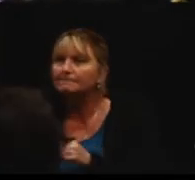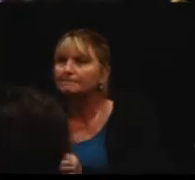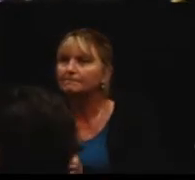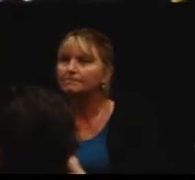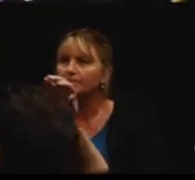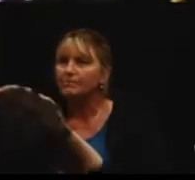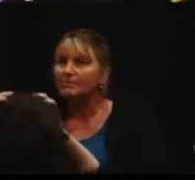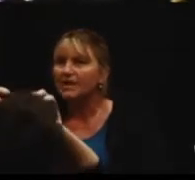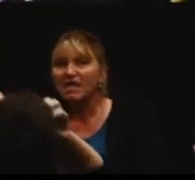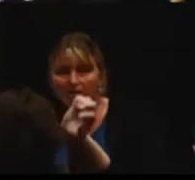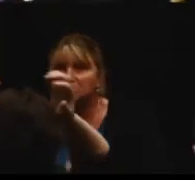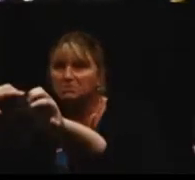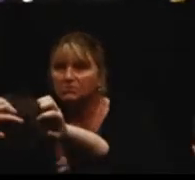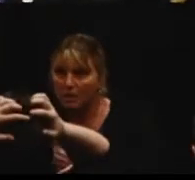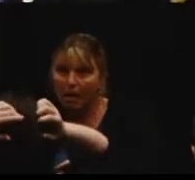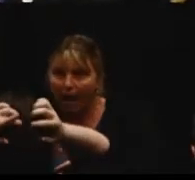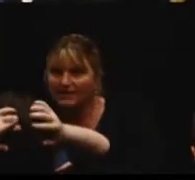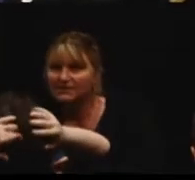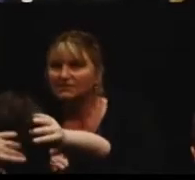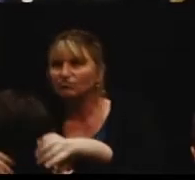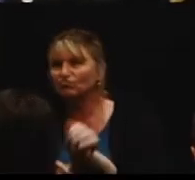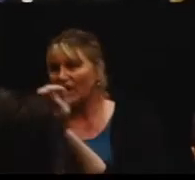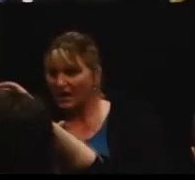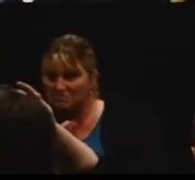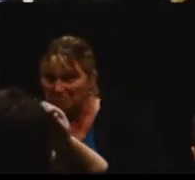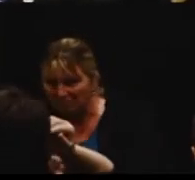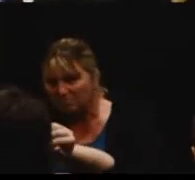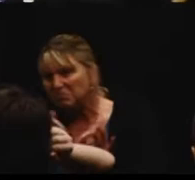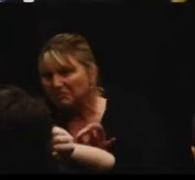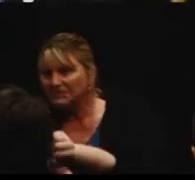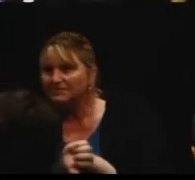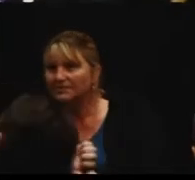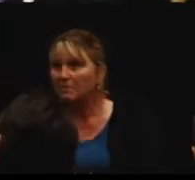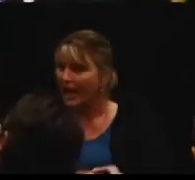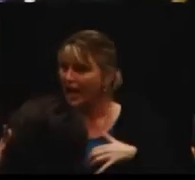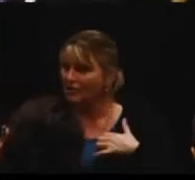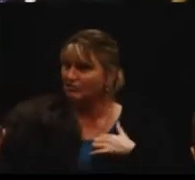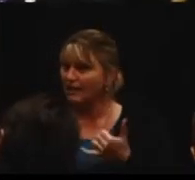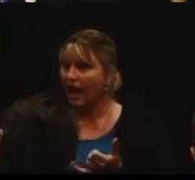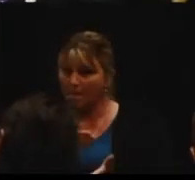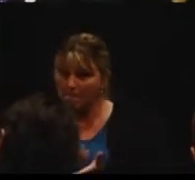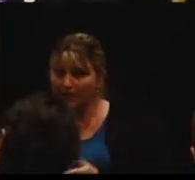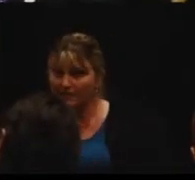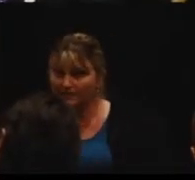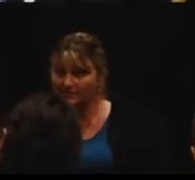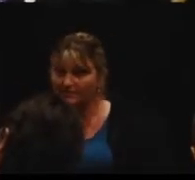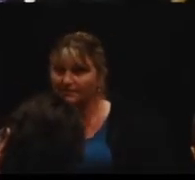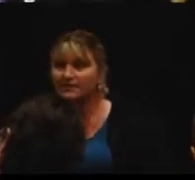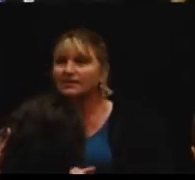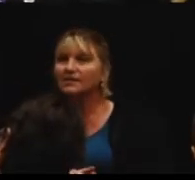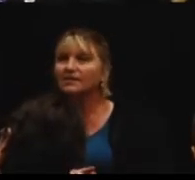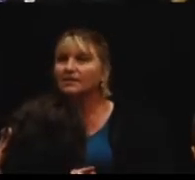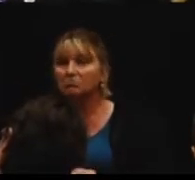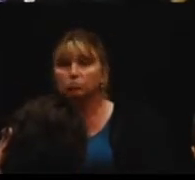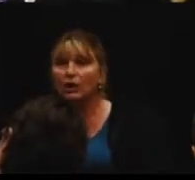and get something out into market which was finessed and perfect. The interesting thing about this market is that you can